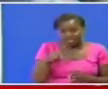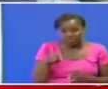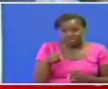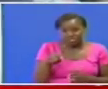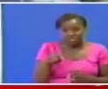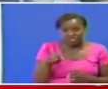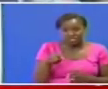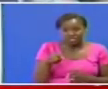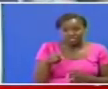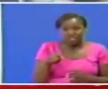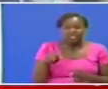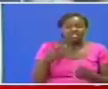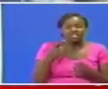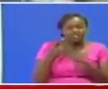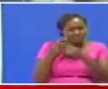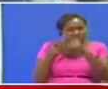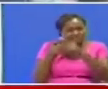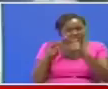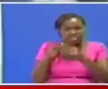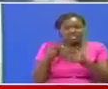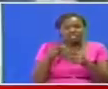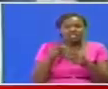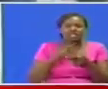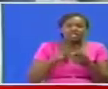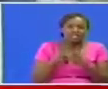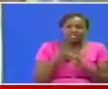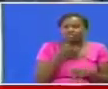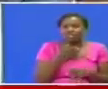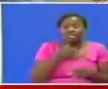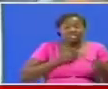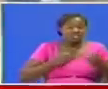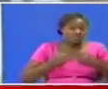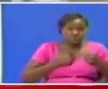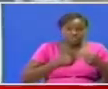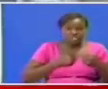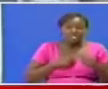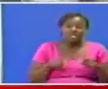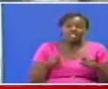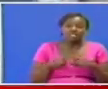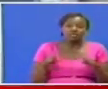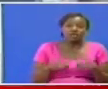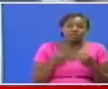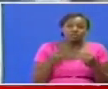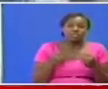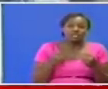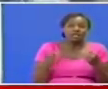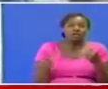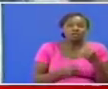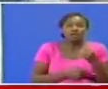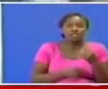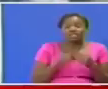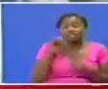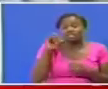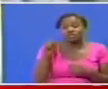genocide has happened in Rwanda. And the president and the crime taking place in the month of January. And